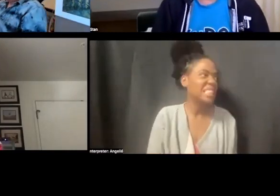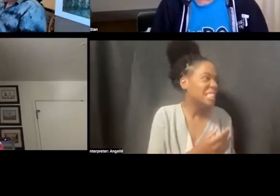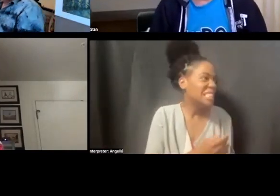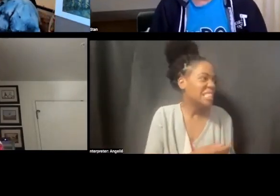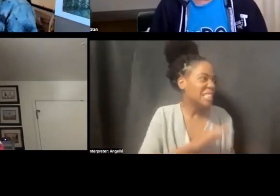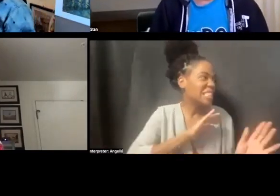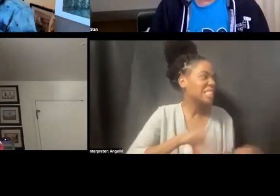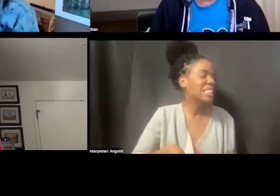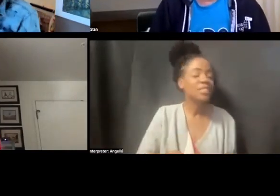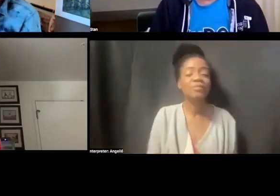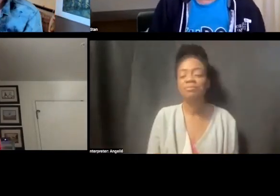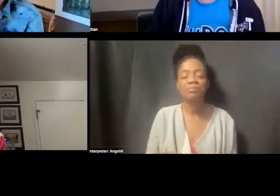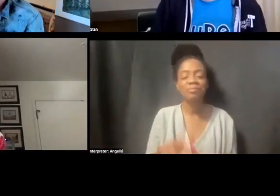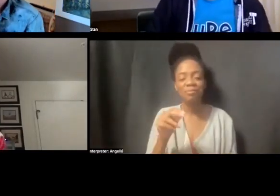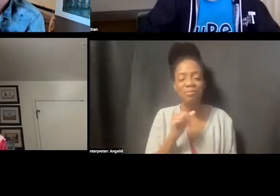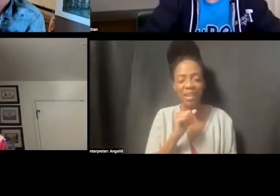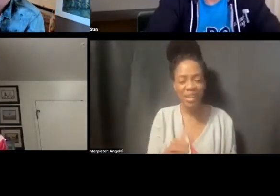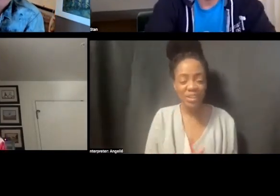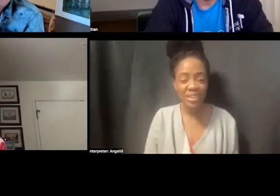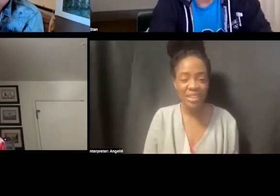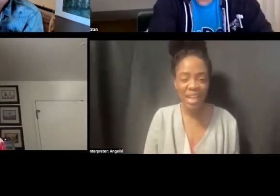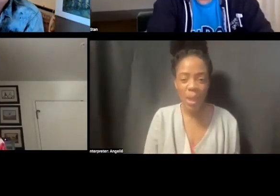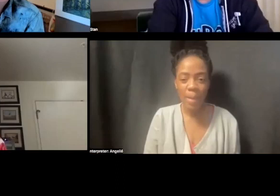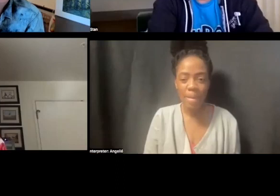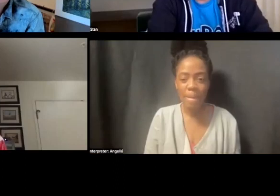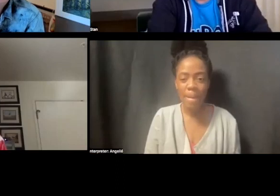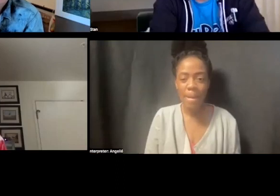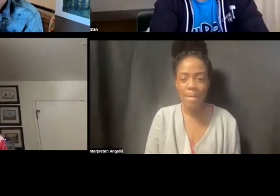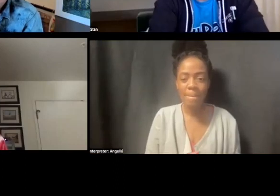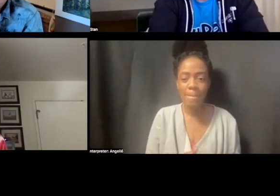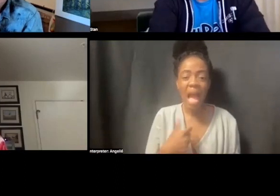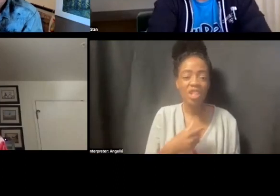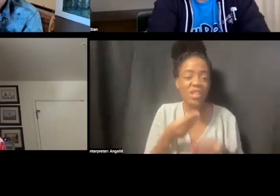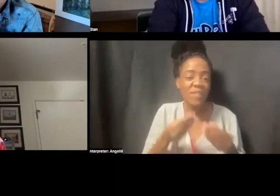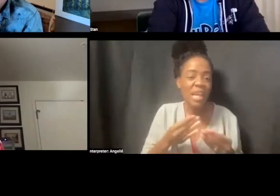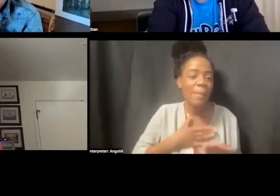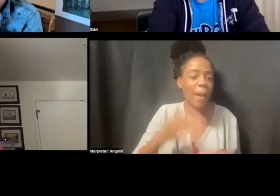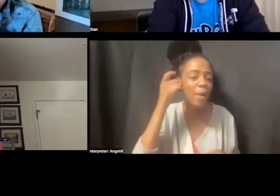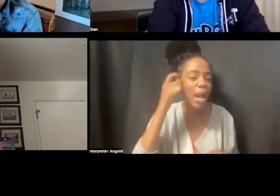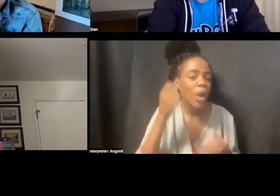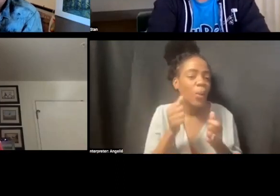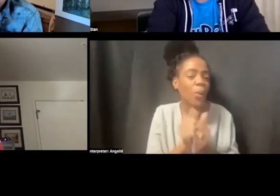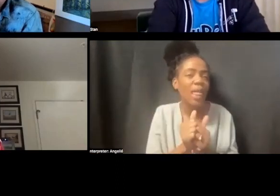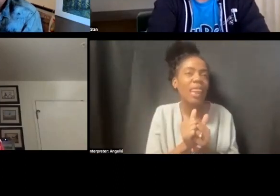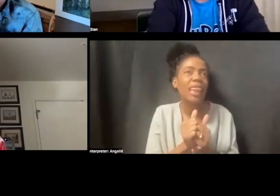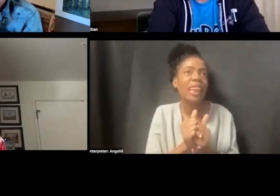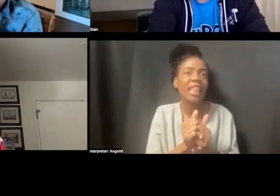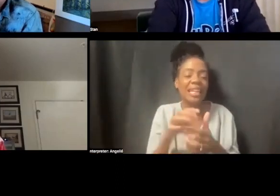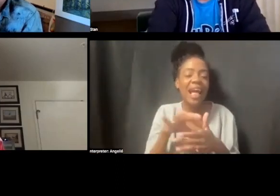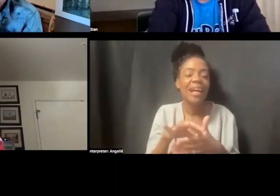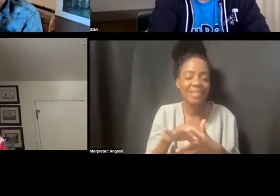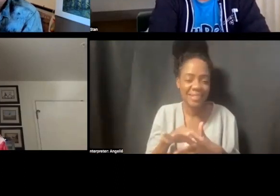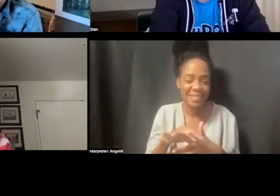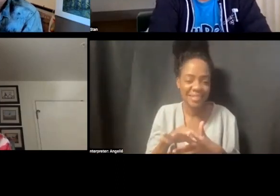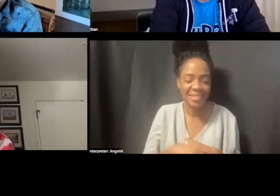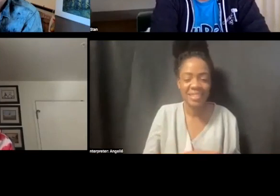No, I don't. I'm just always I just feed my brain with so much. Yeah. Content and looking, and I'm